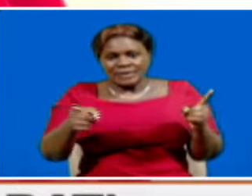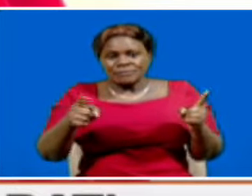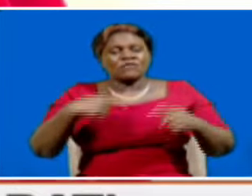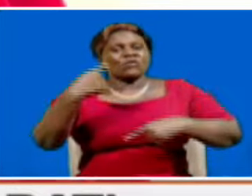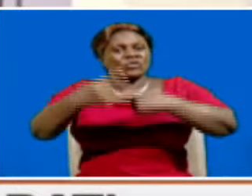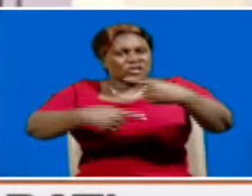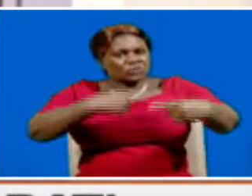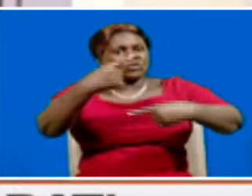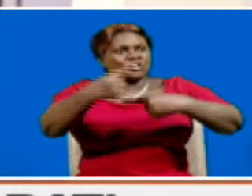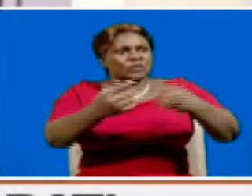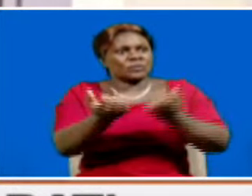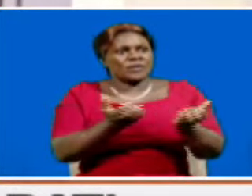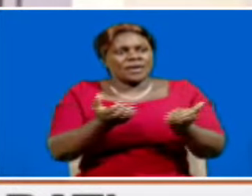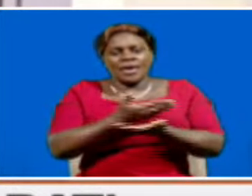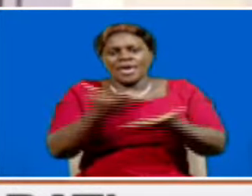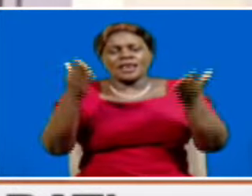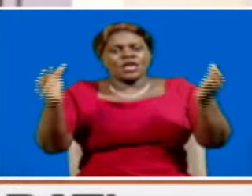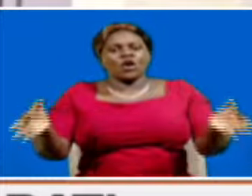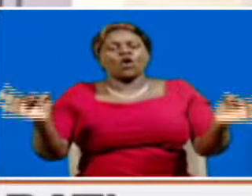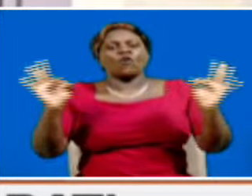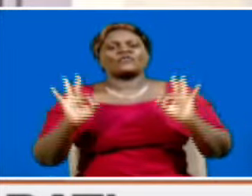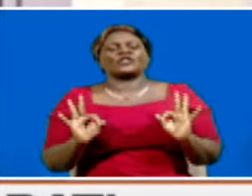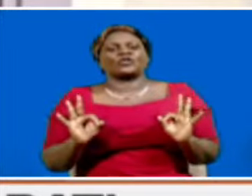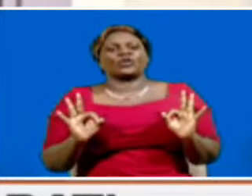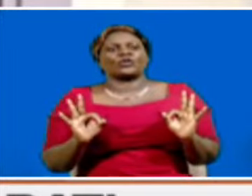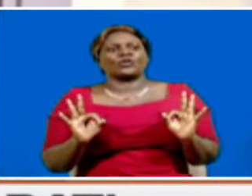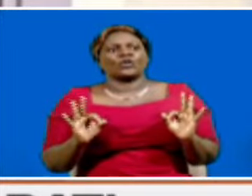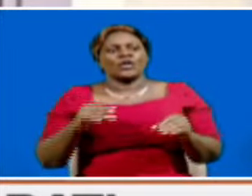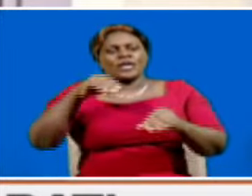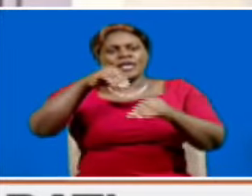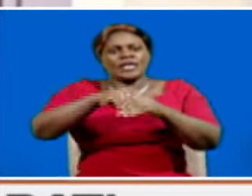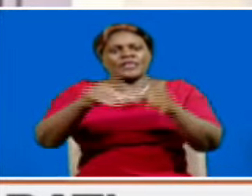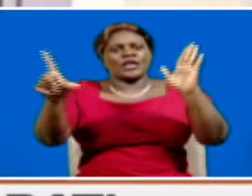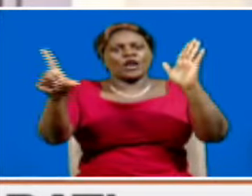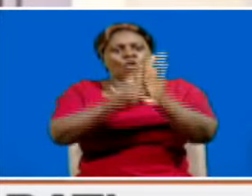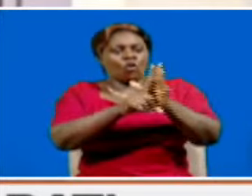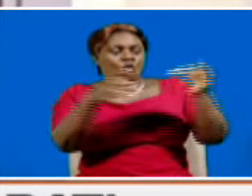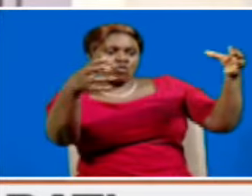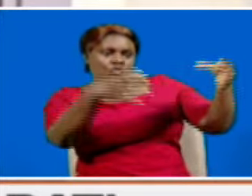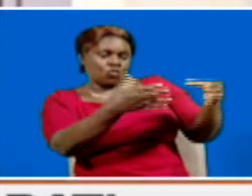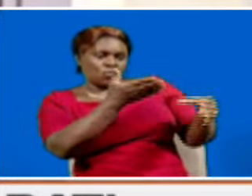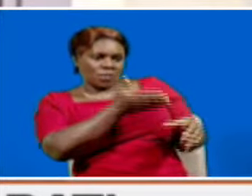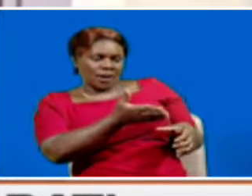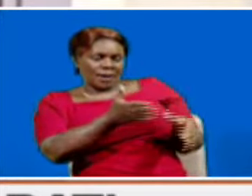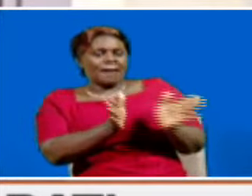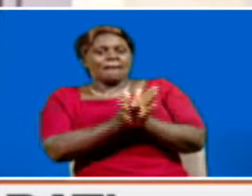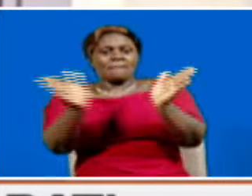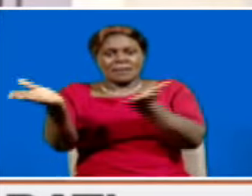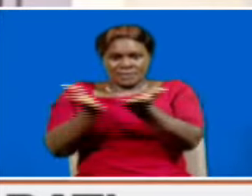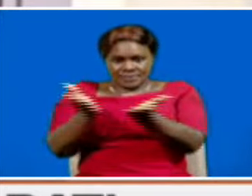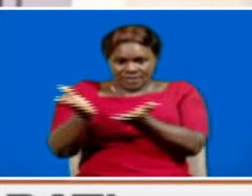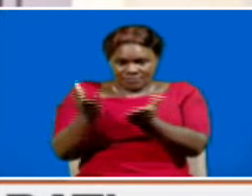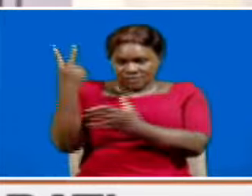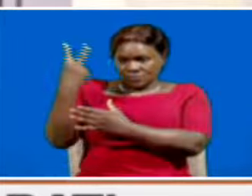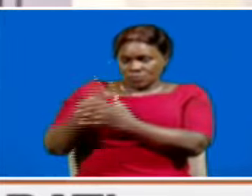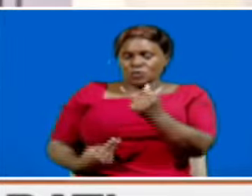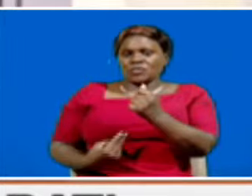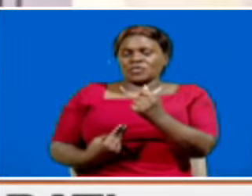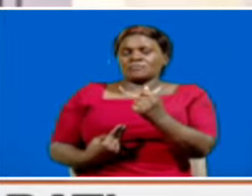on. Any official in the law enforcement and public service